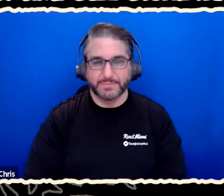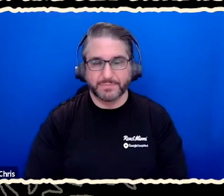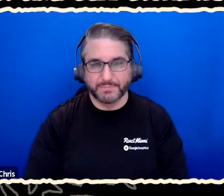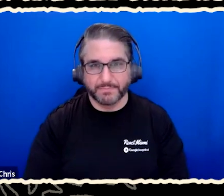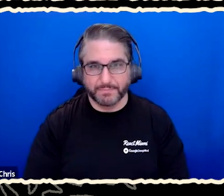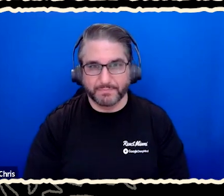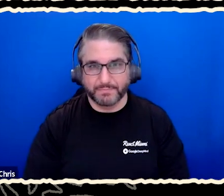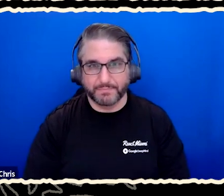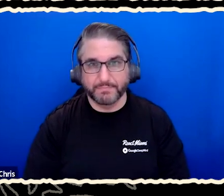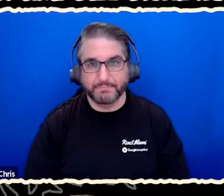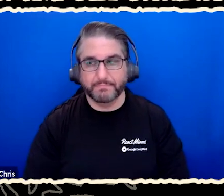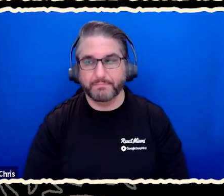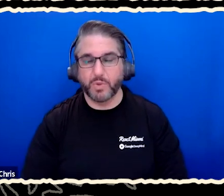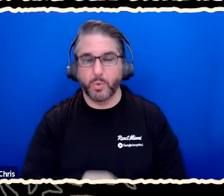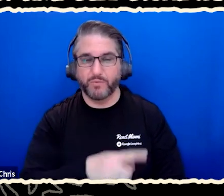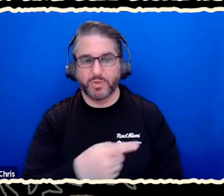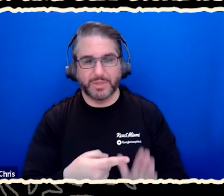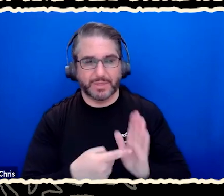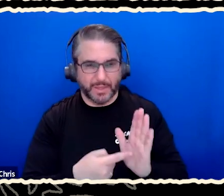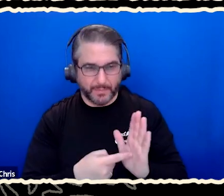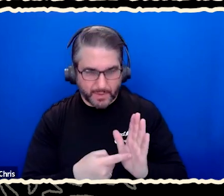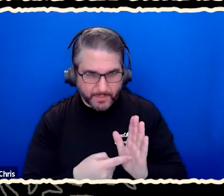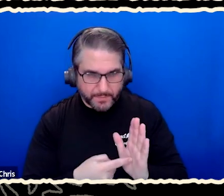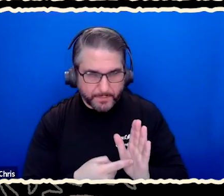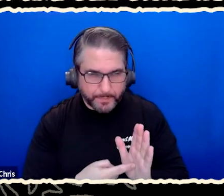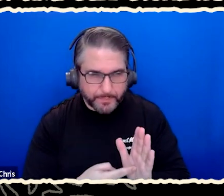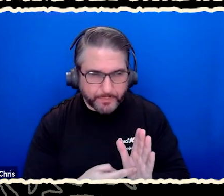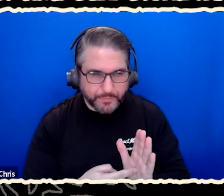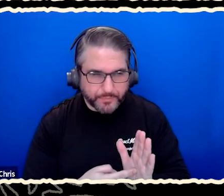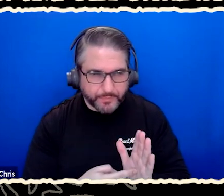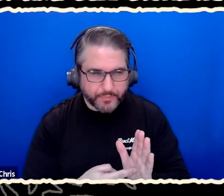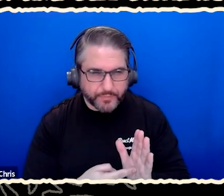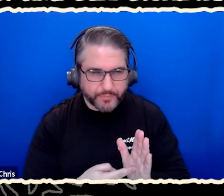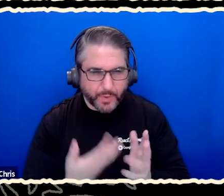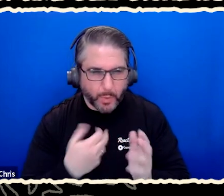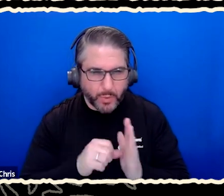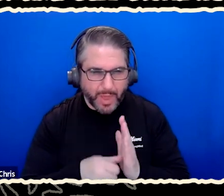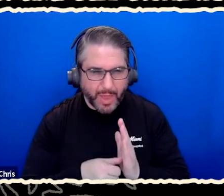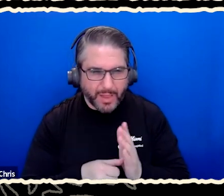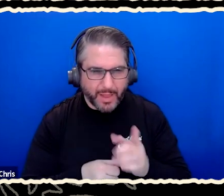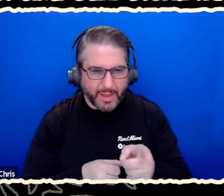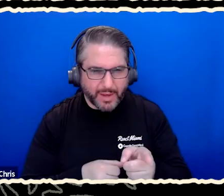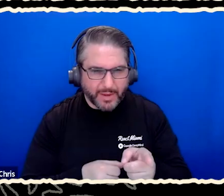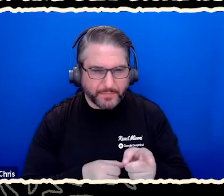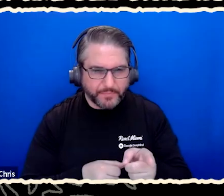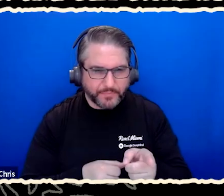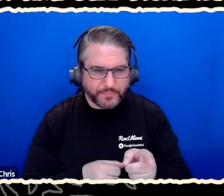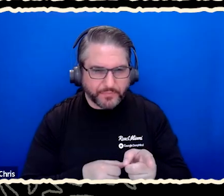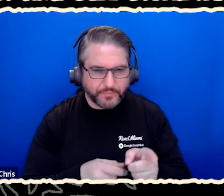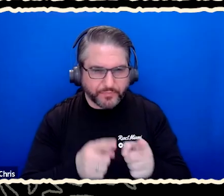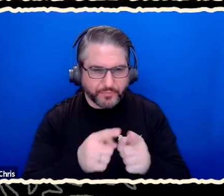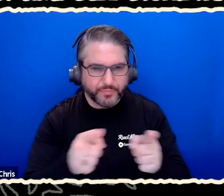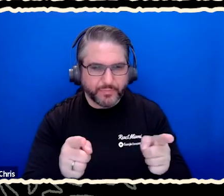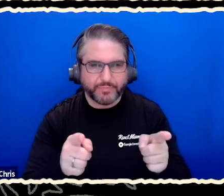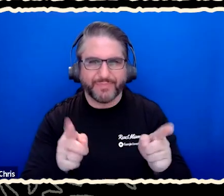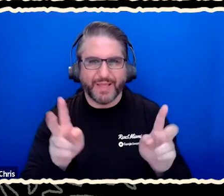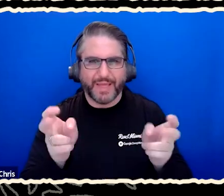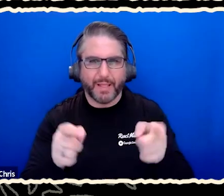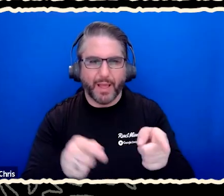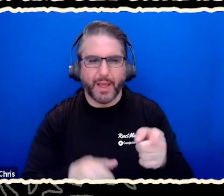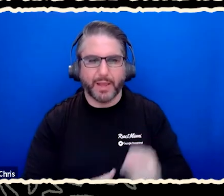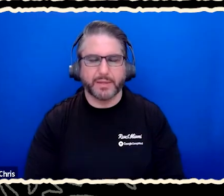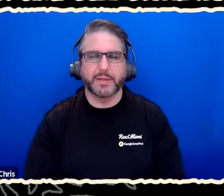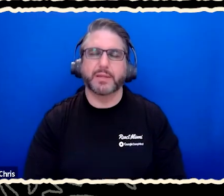So here, for example, there's the point which I want to highlight a little bit more. The dangerously set in HTML.